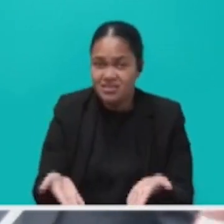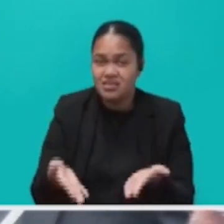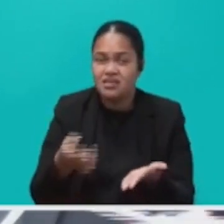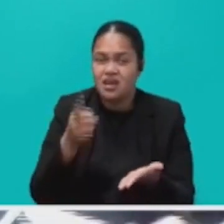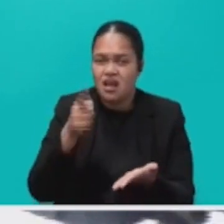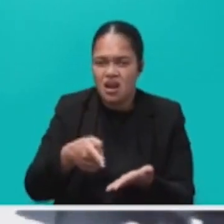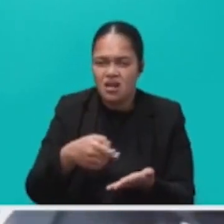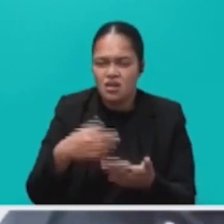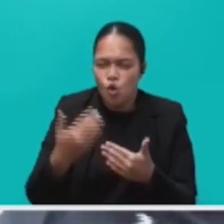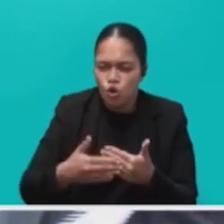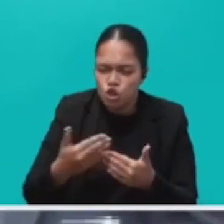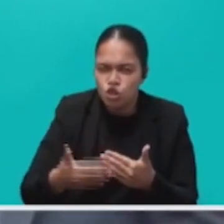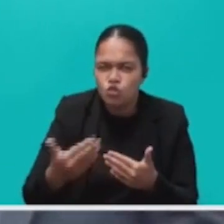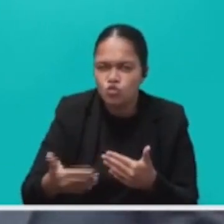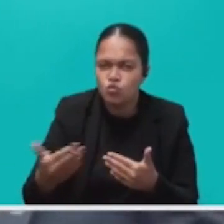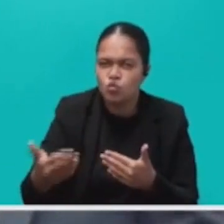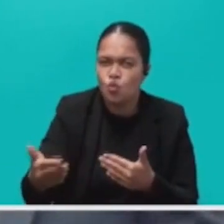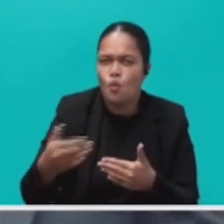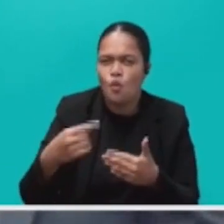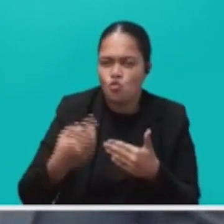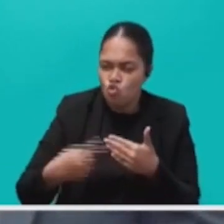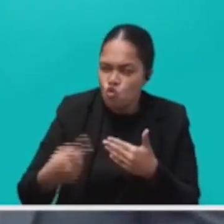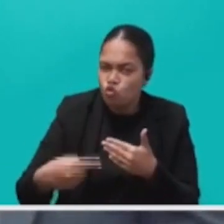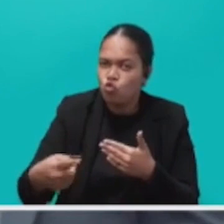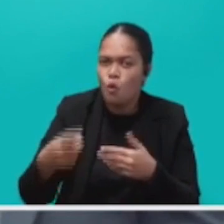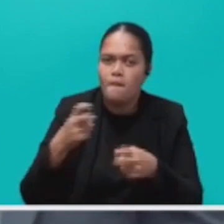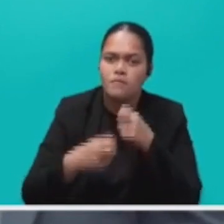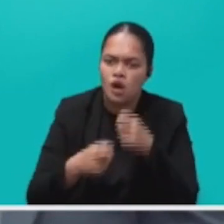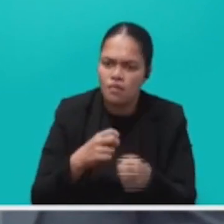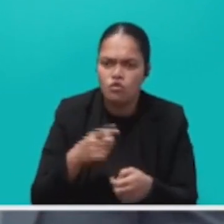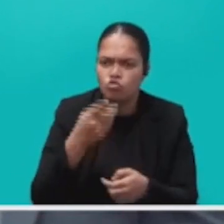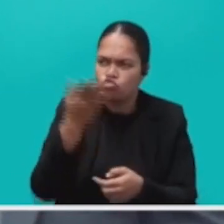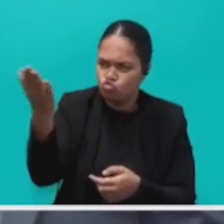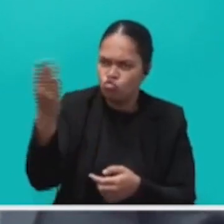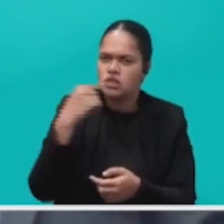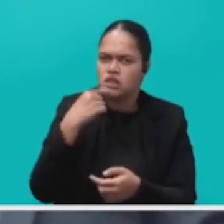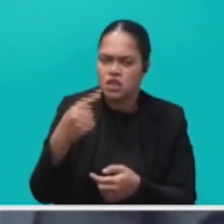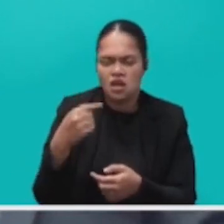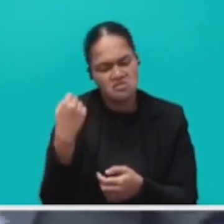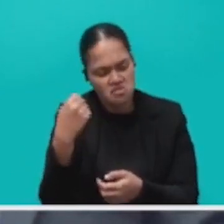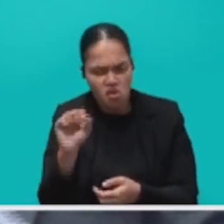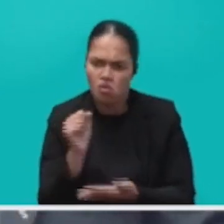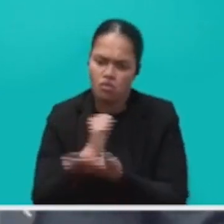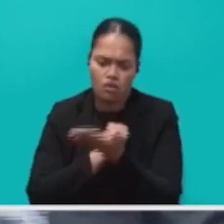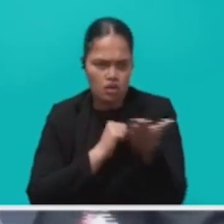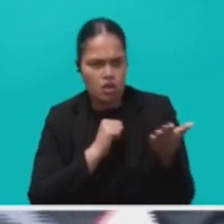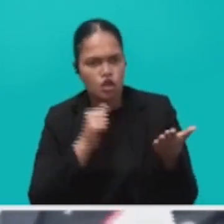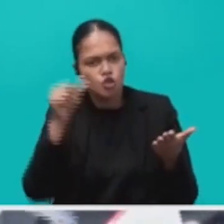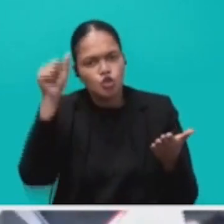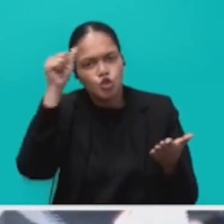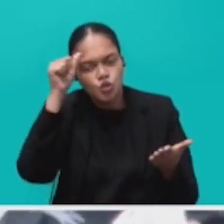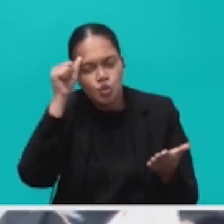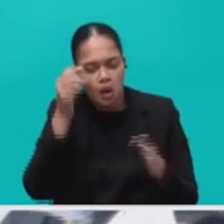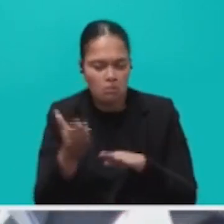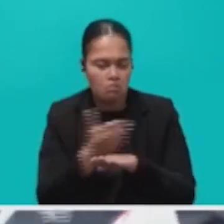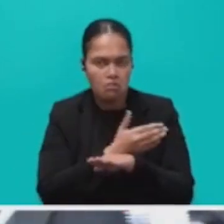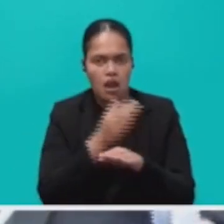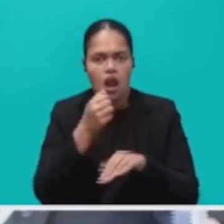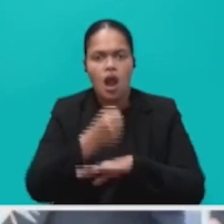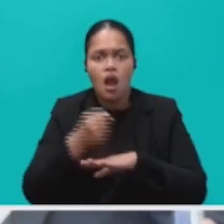a consistent problem that you said, no, all of us in the opposition knew about the previous